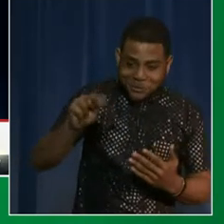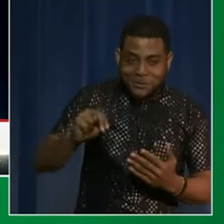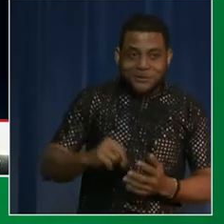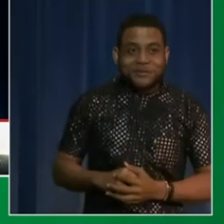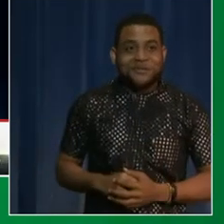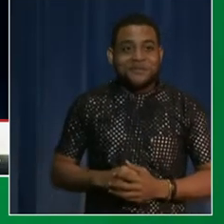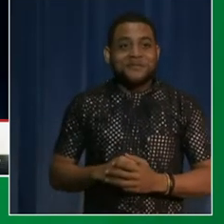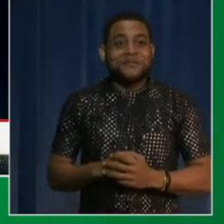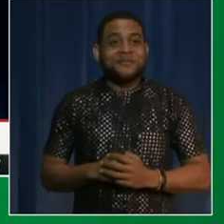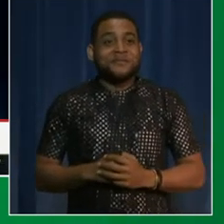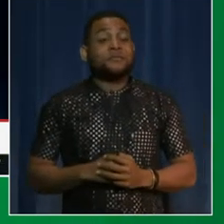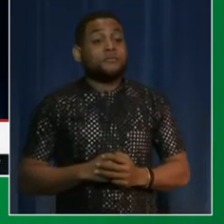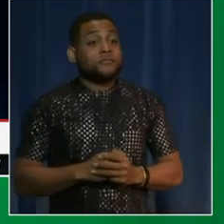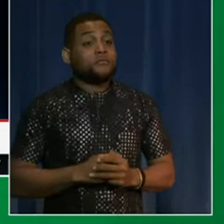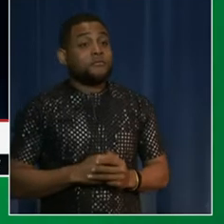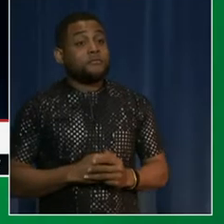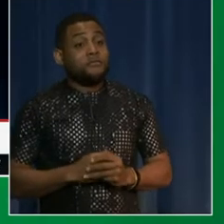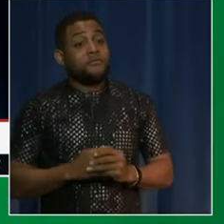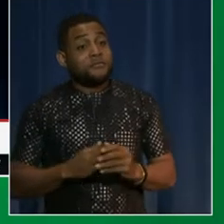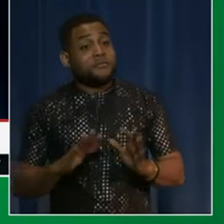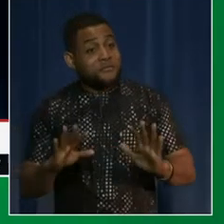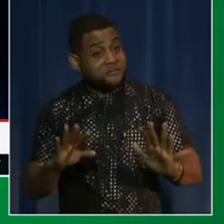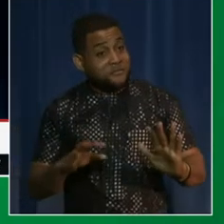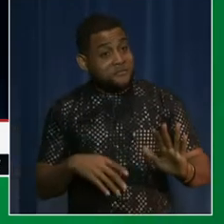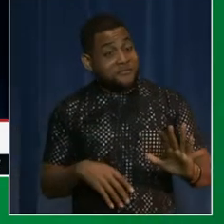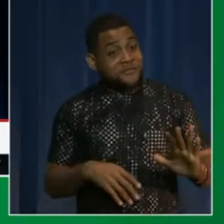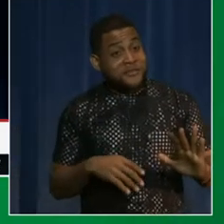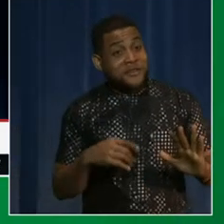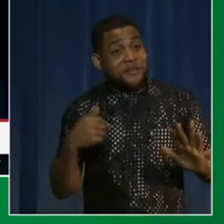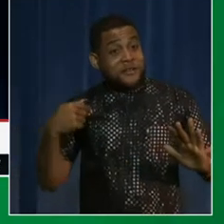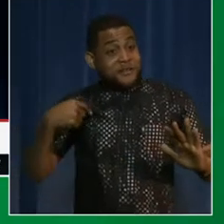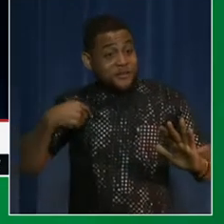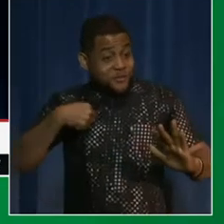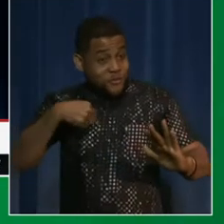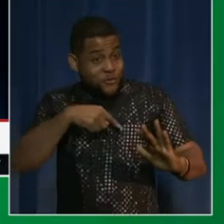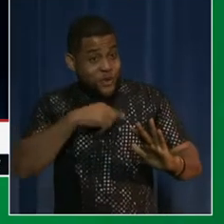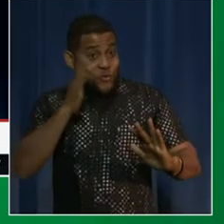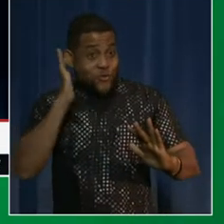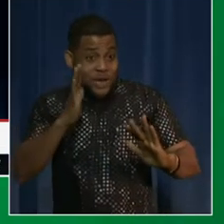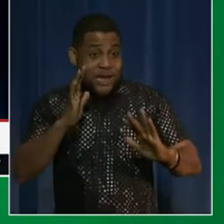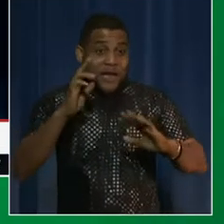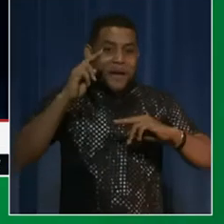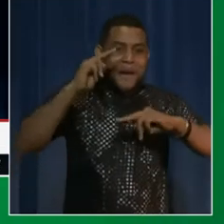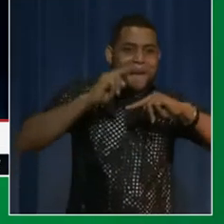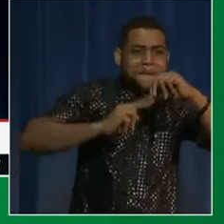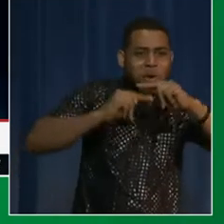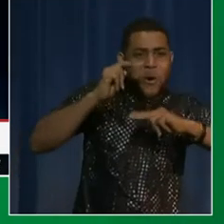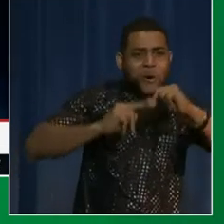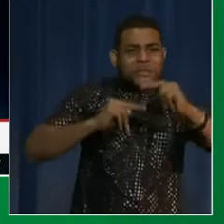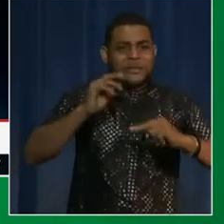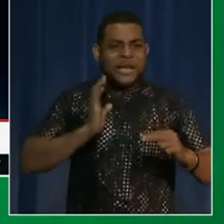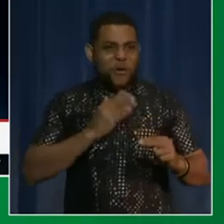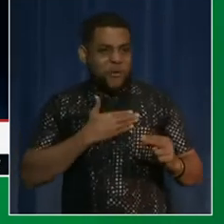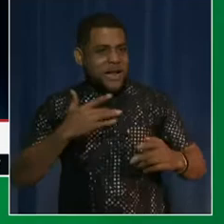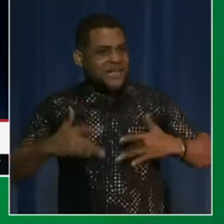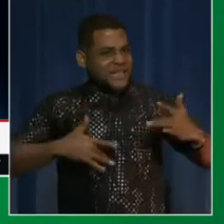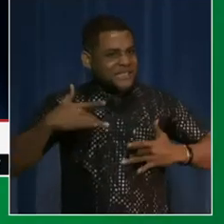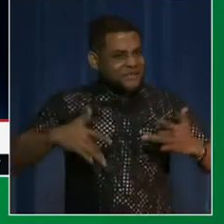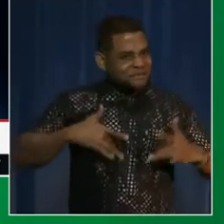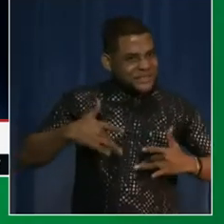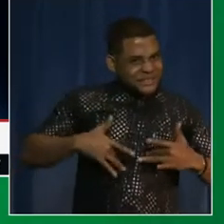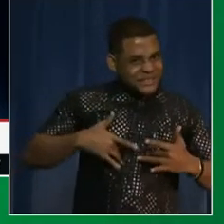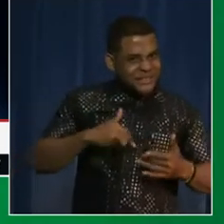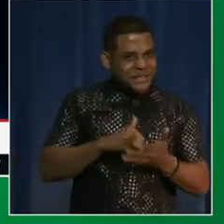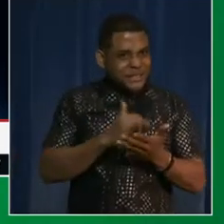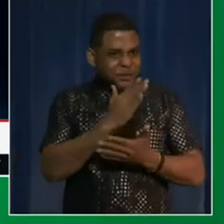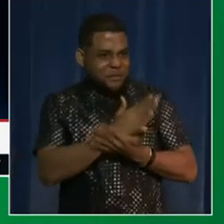We're going to build up, to where we're really excited, okay? I think that's part of my job, okay? So